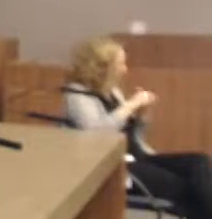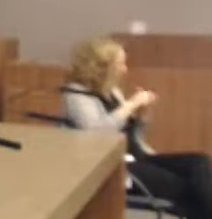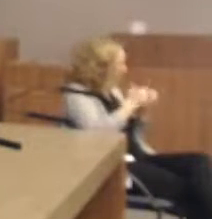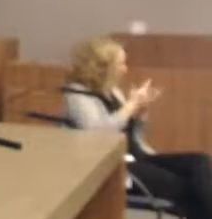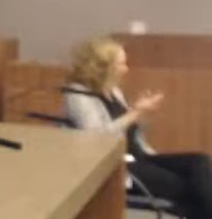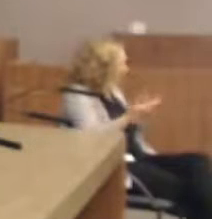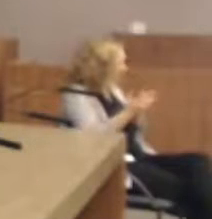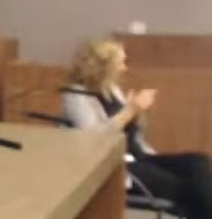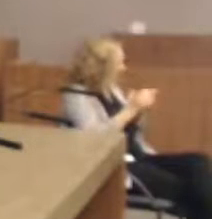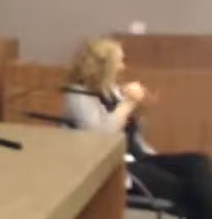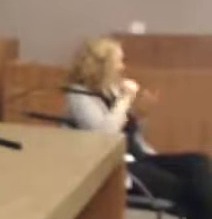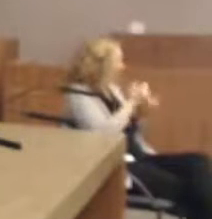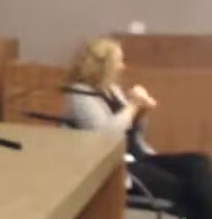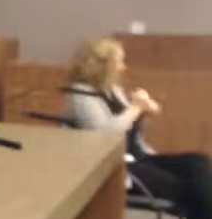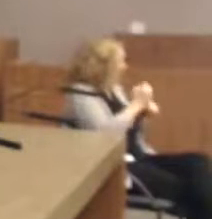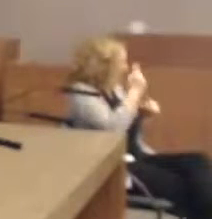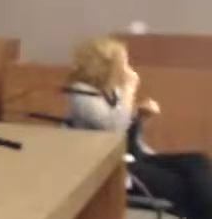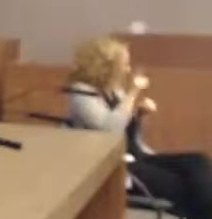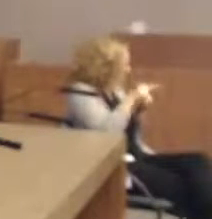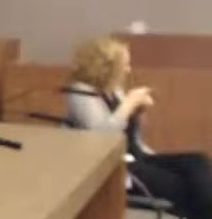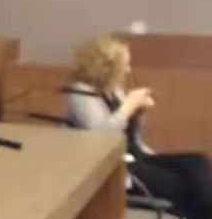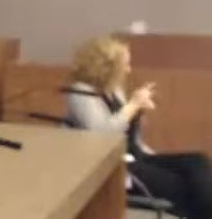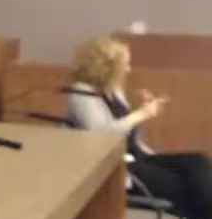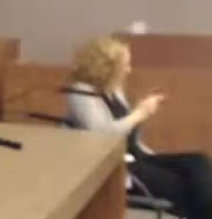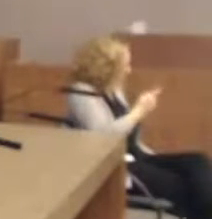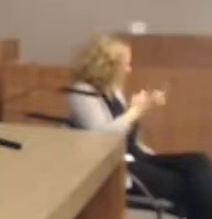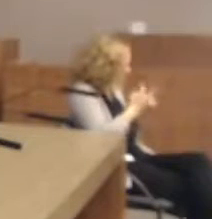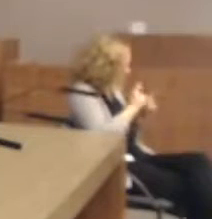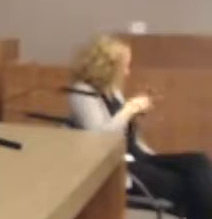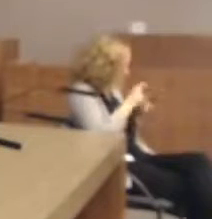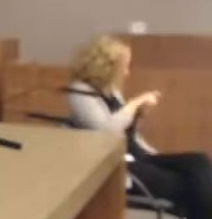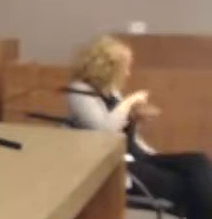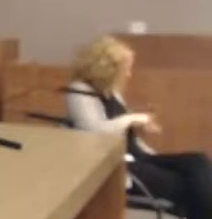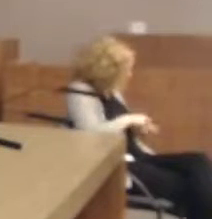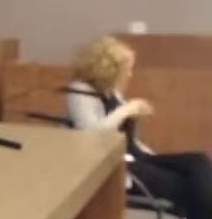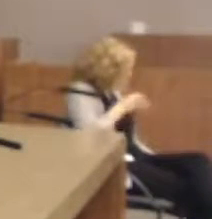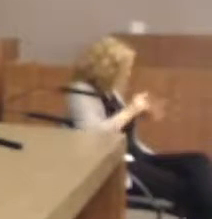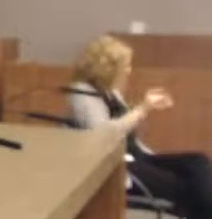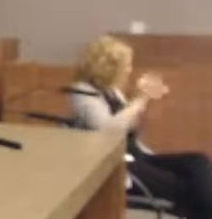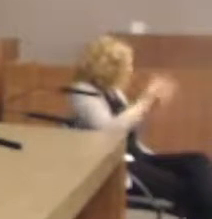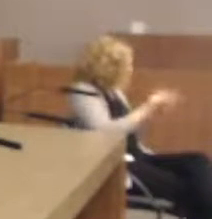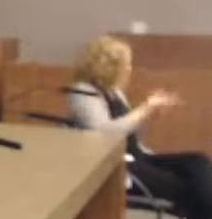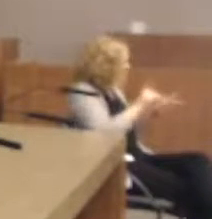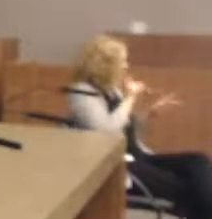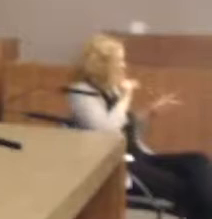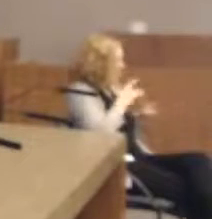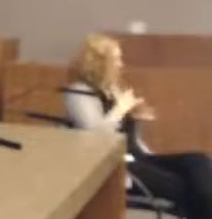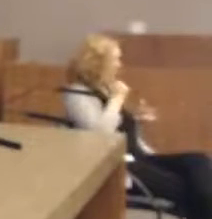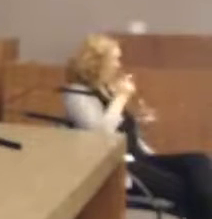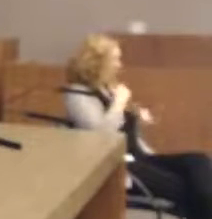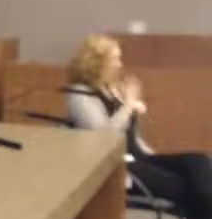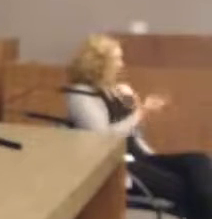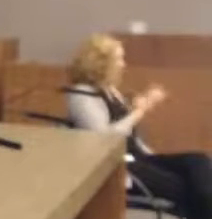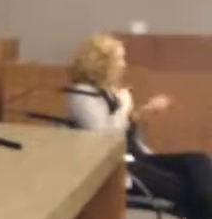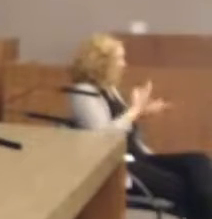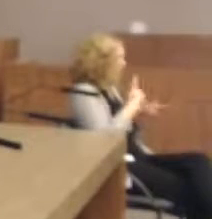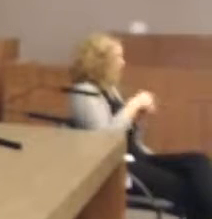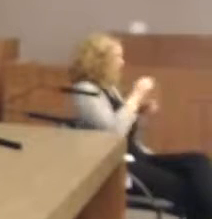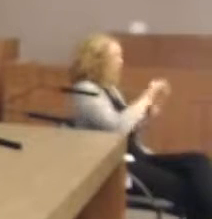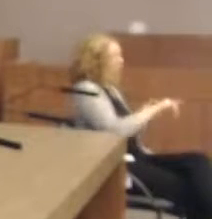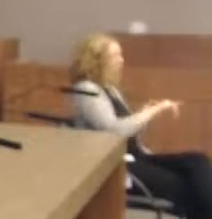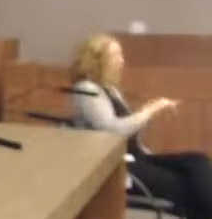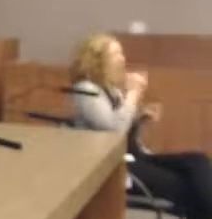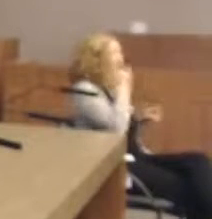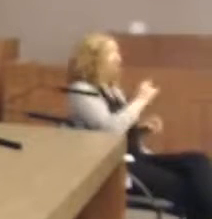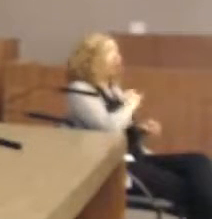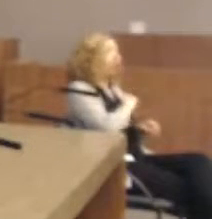don't make sense when people are asking us about the details of what happened in the trauma, so we don't tell people about those. Because if a